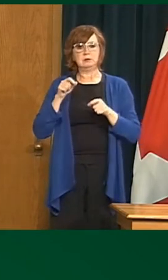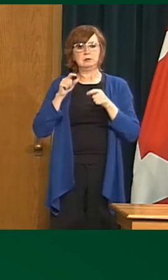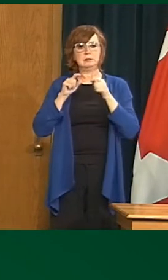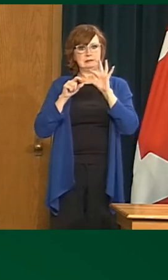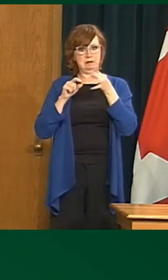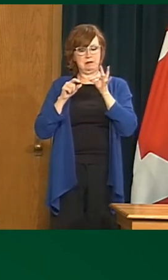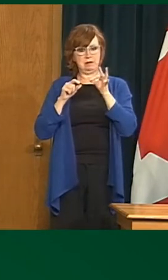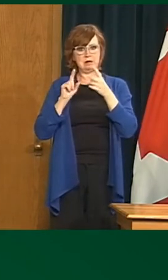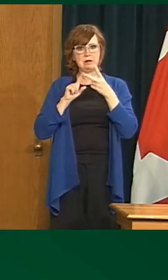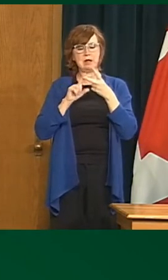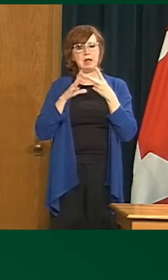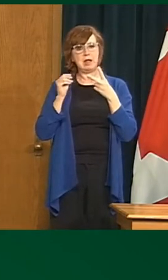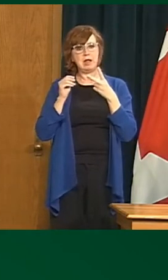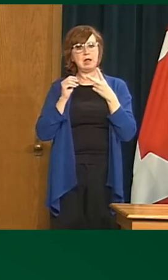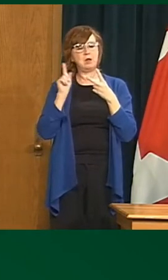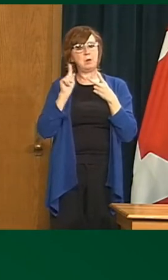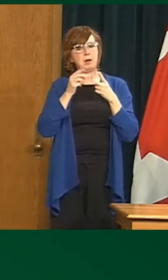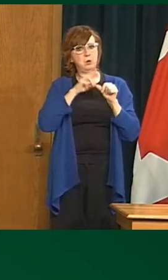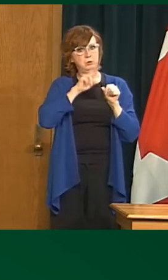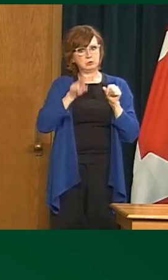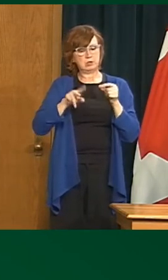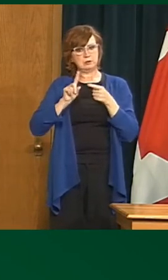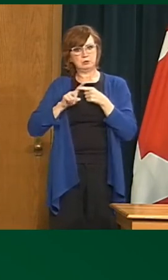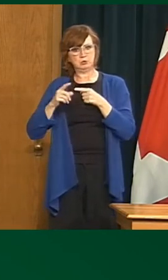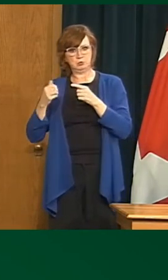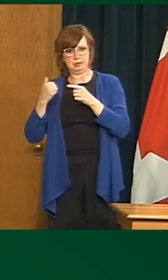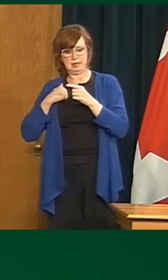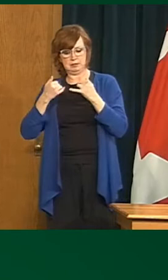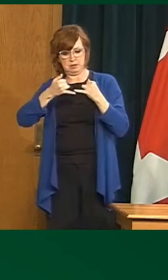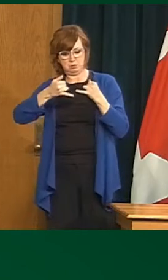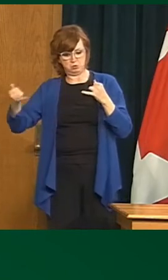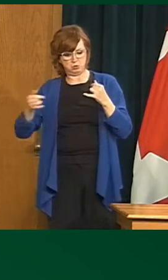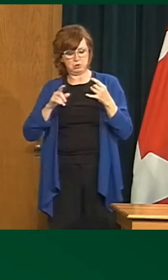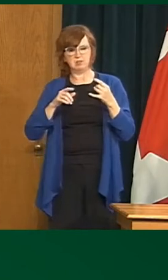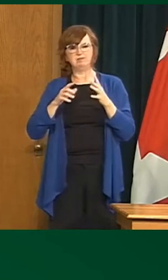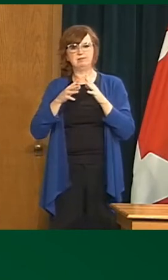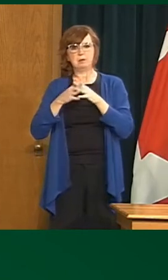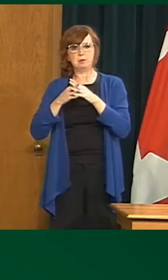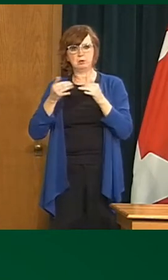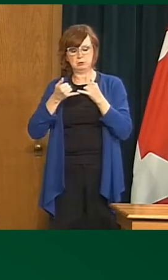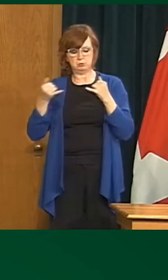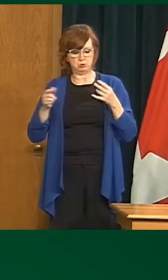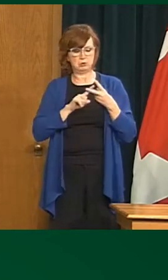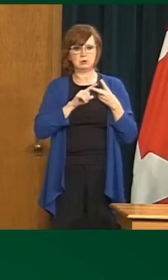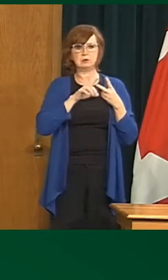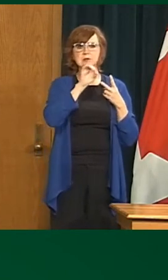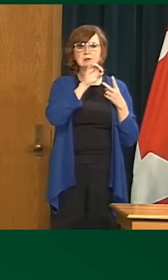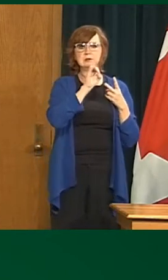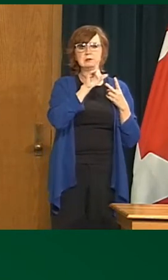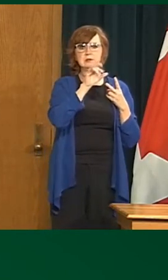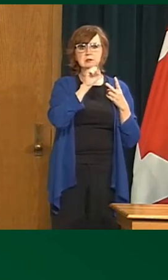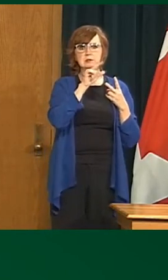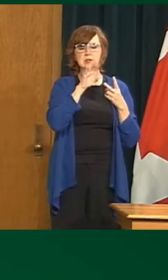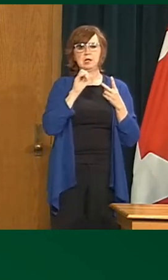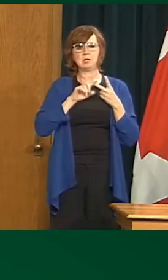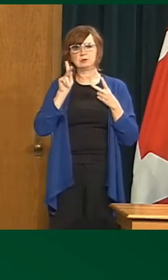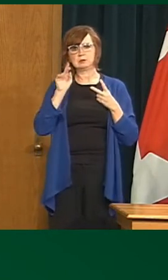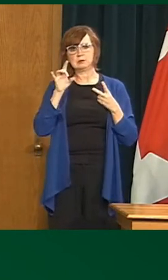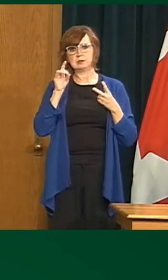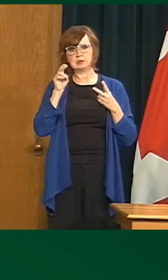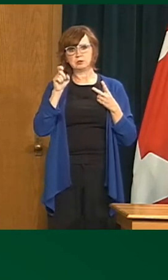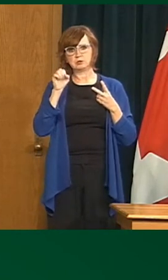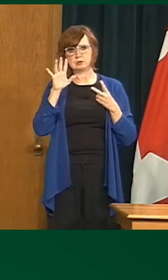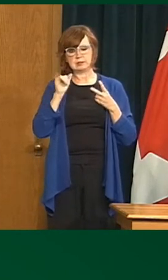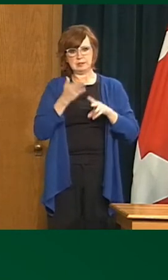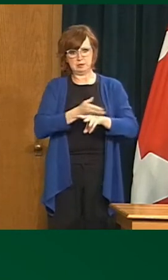border. 4 sets of passing lanes, as well as resurfacing between Delisle and Kindersley, and 2 sets of passing lanes